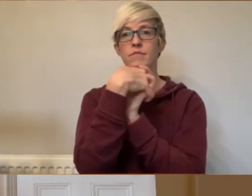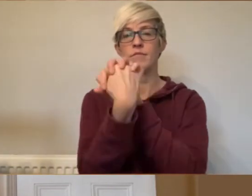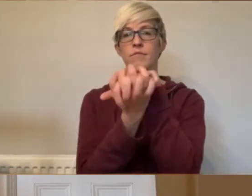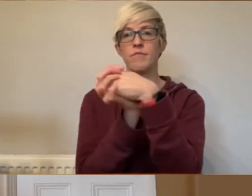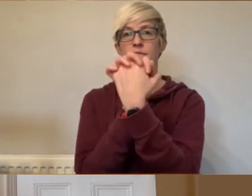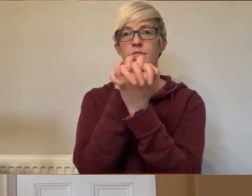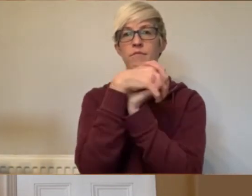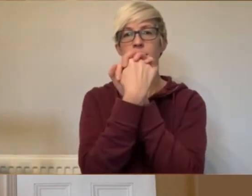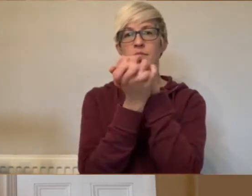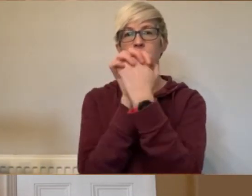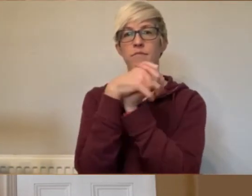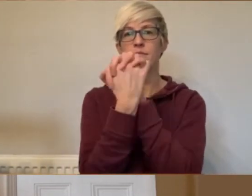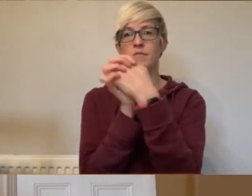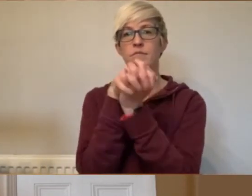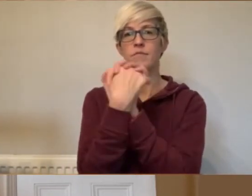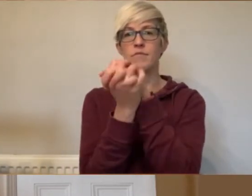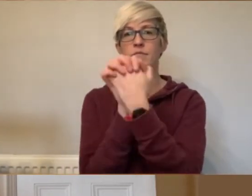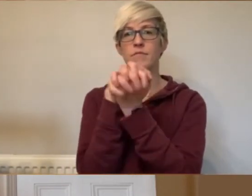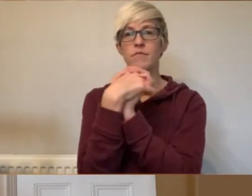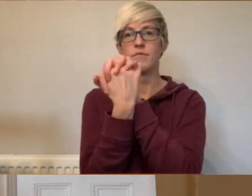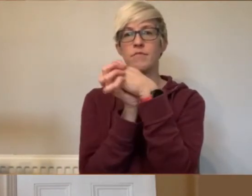move the wrists around.